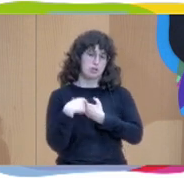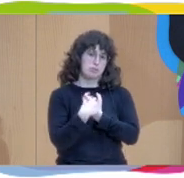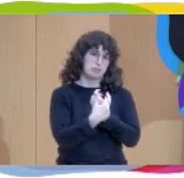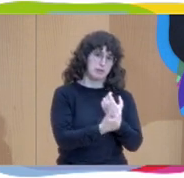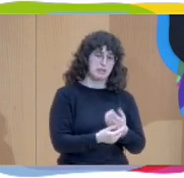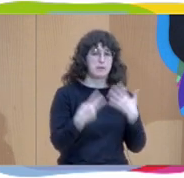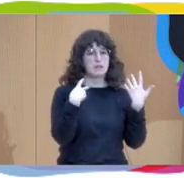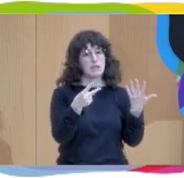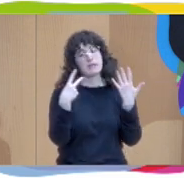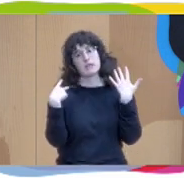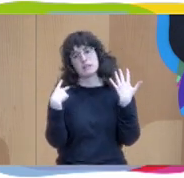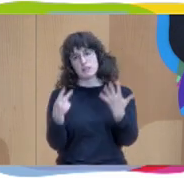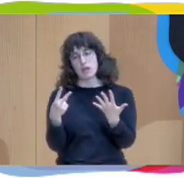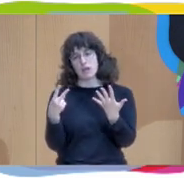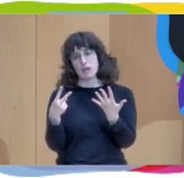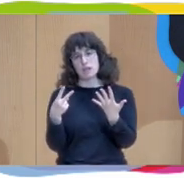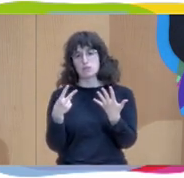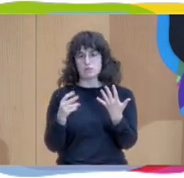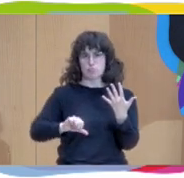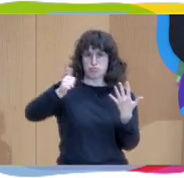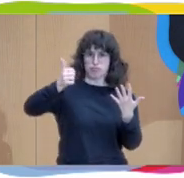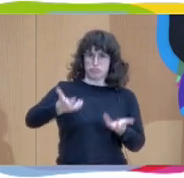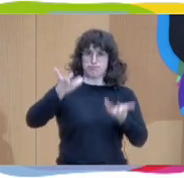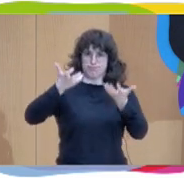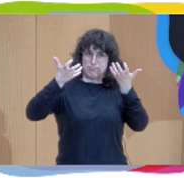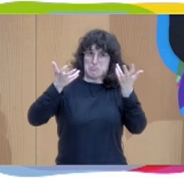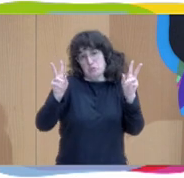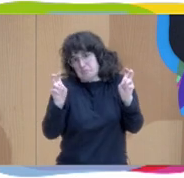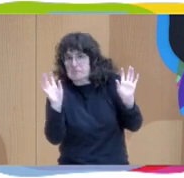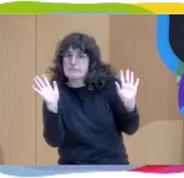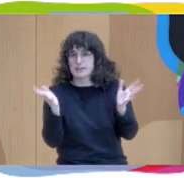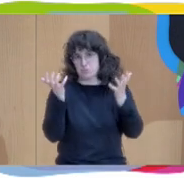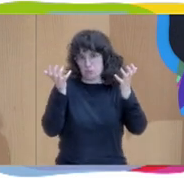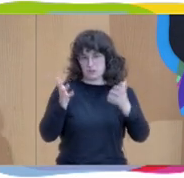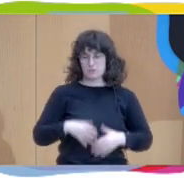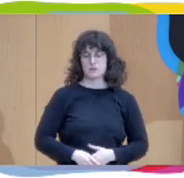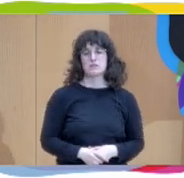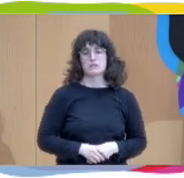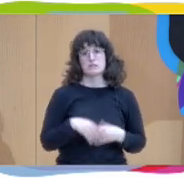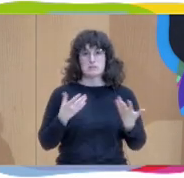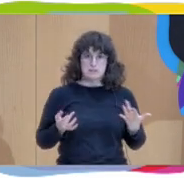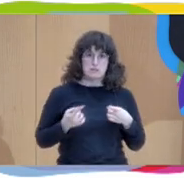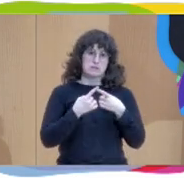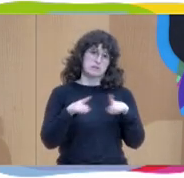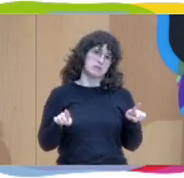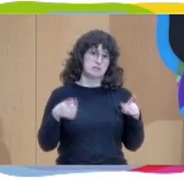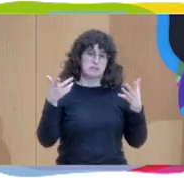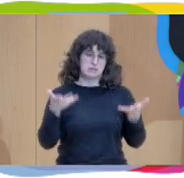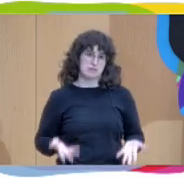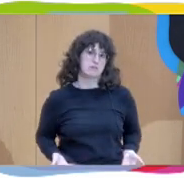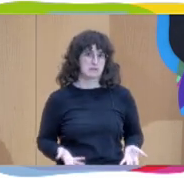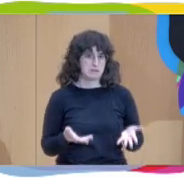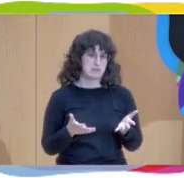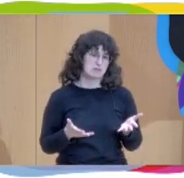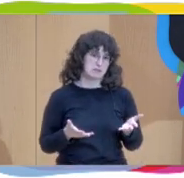the needed attendance percentage. The difference in this group B was a bit with the